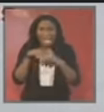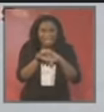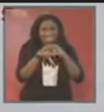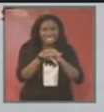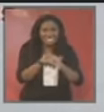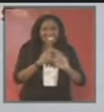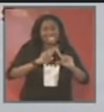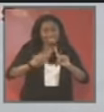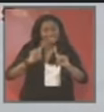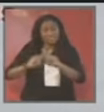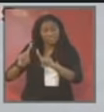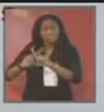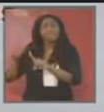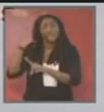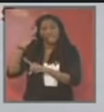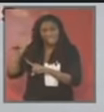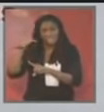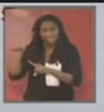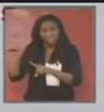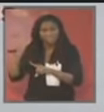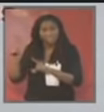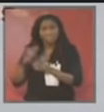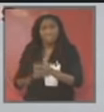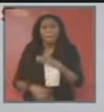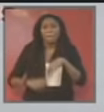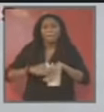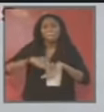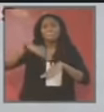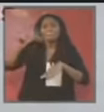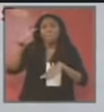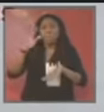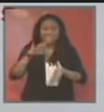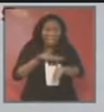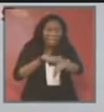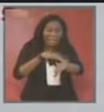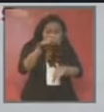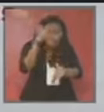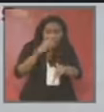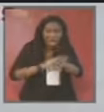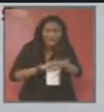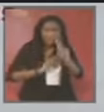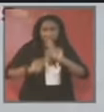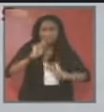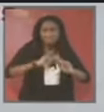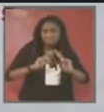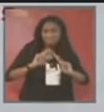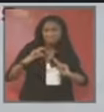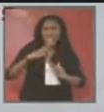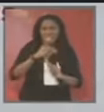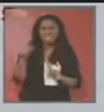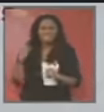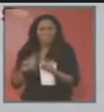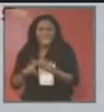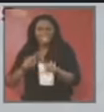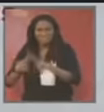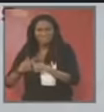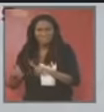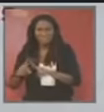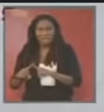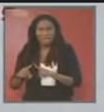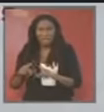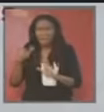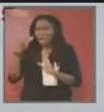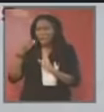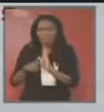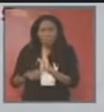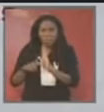the quote-unquote minority groups having disproportionately lower access, disproportionately worse